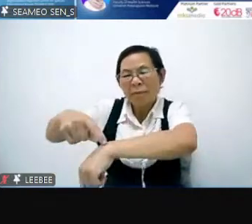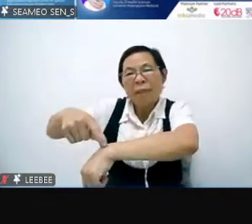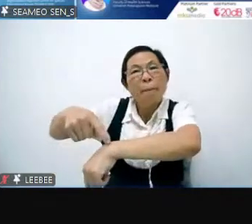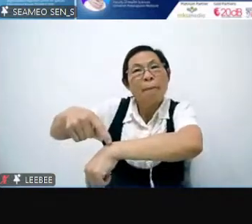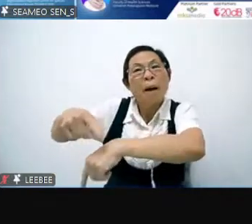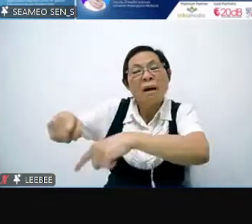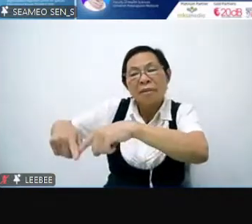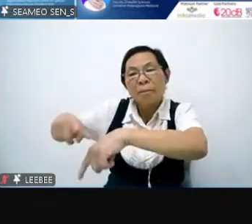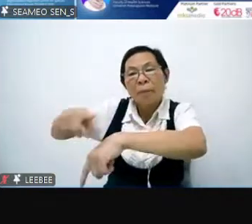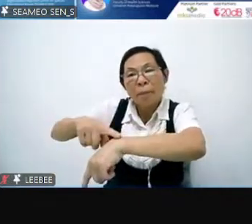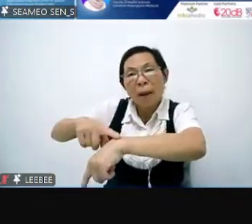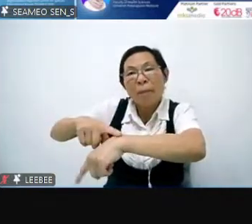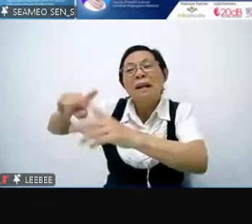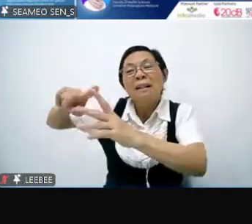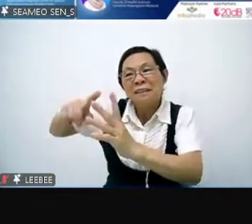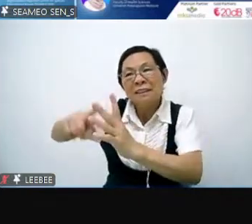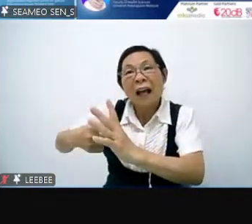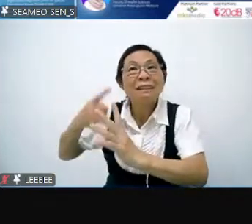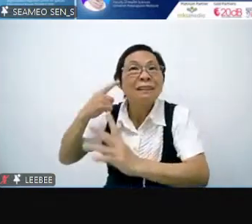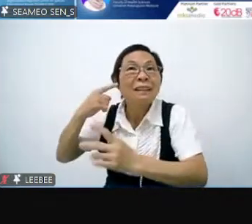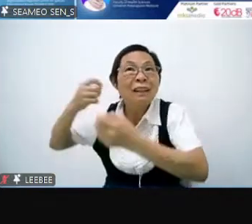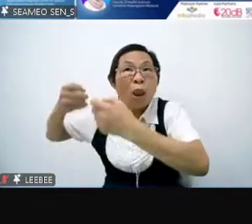of onset of the hearing loss.